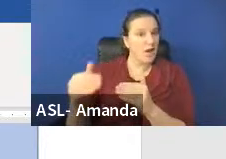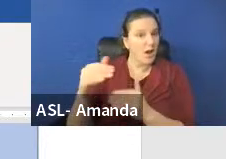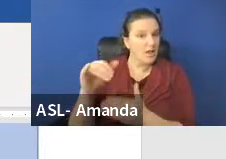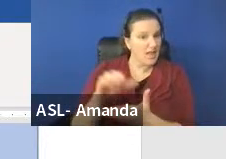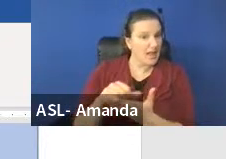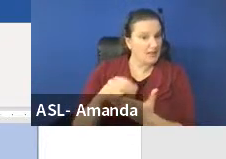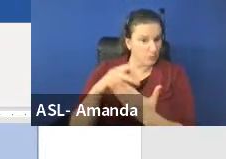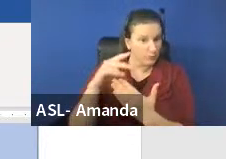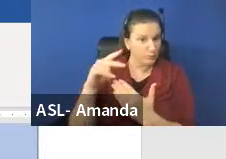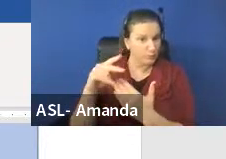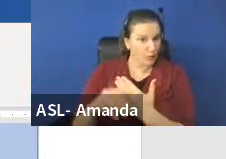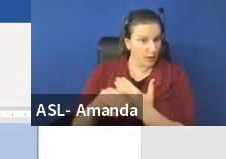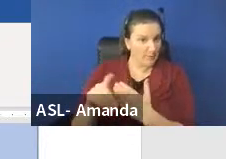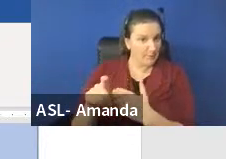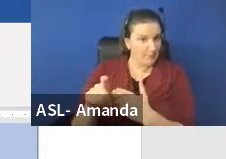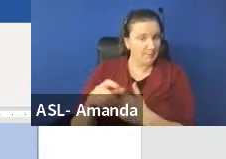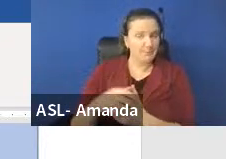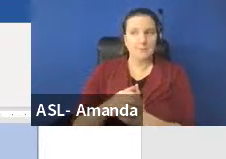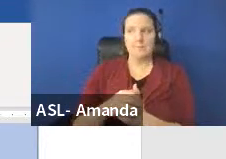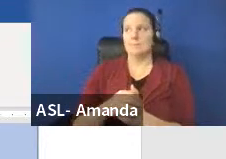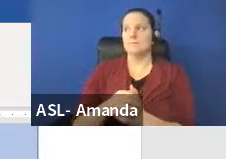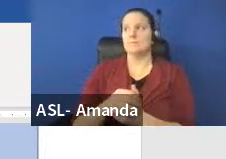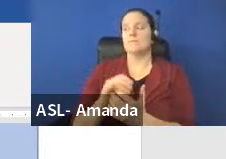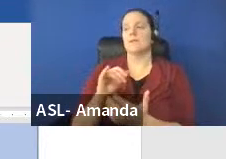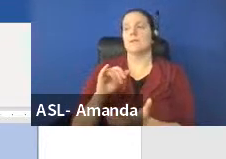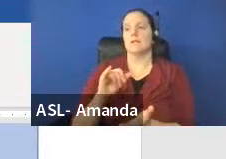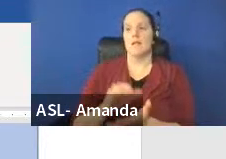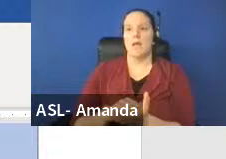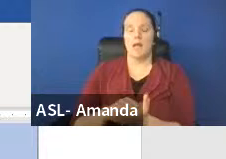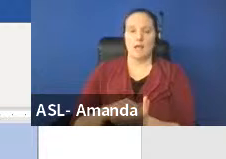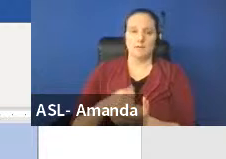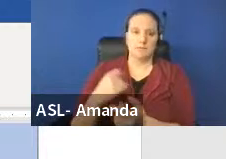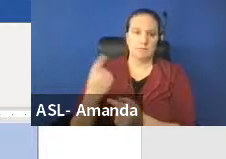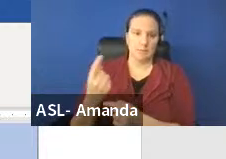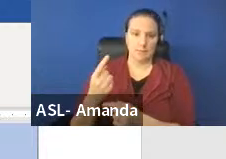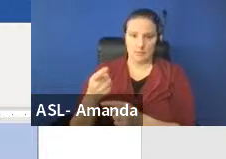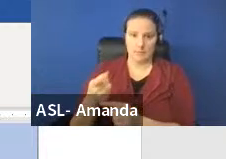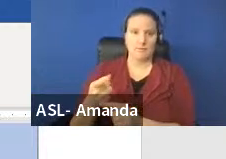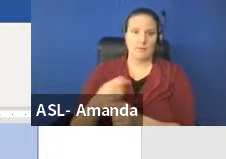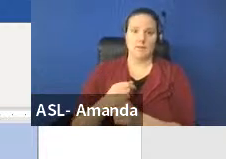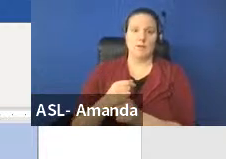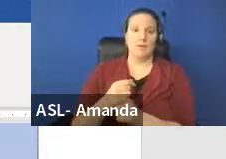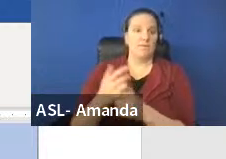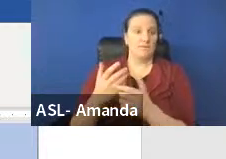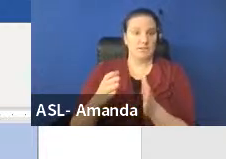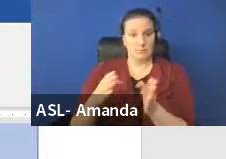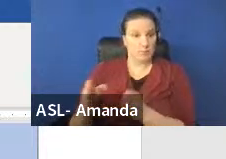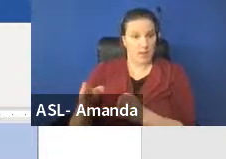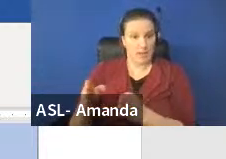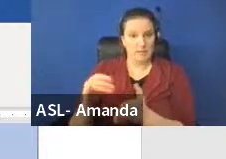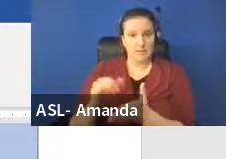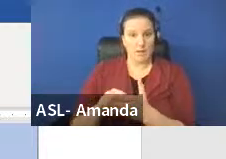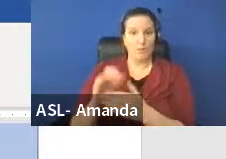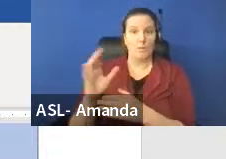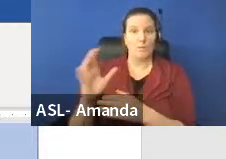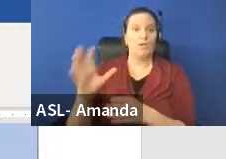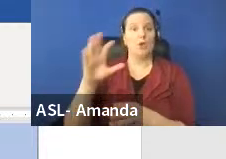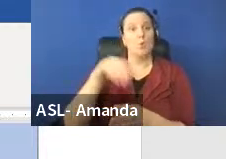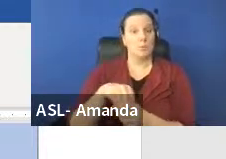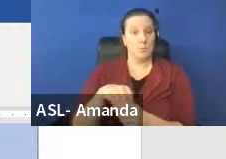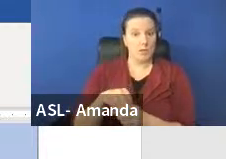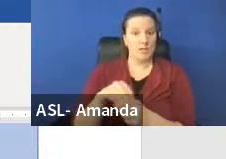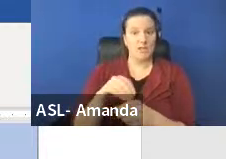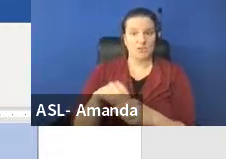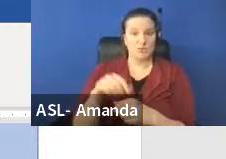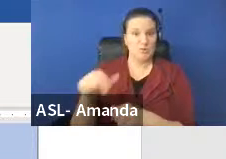a program. So that's something that is certainly planned and is going to be incorporated